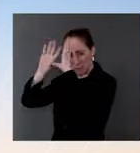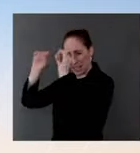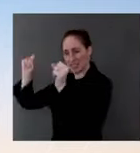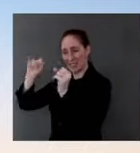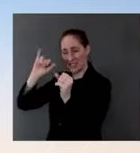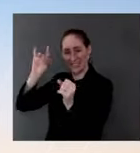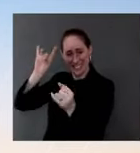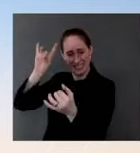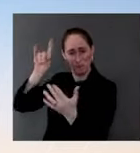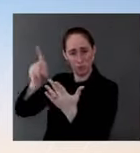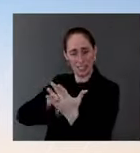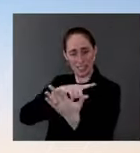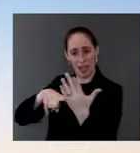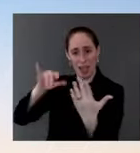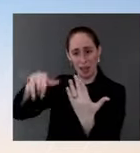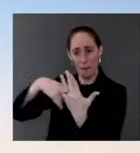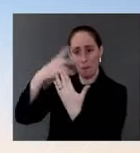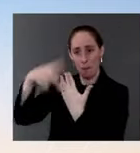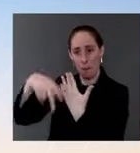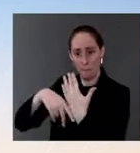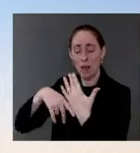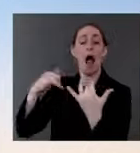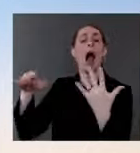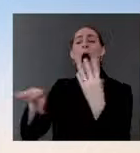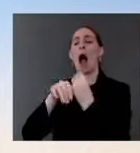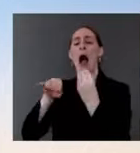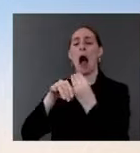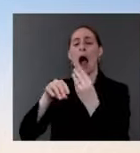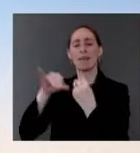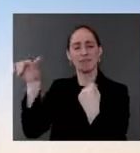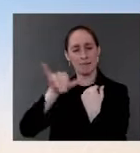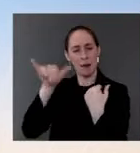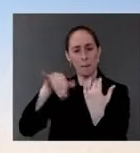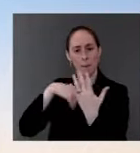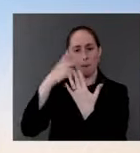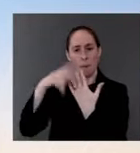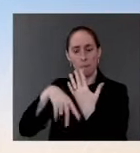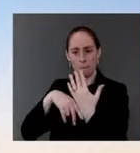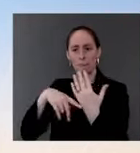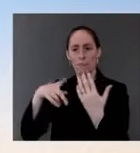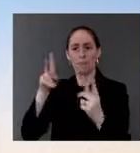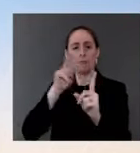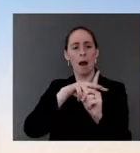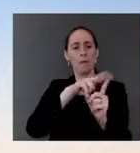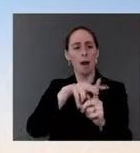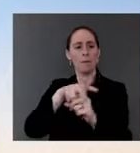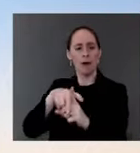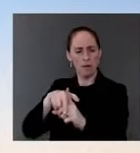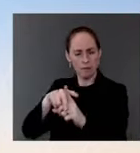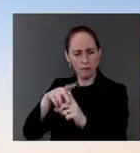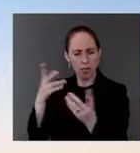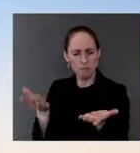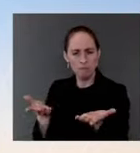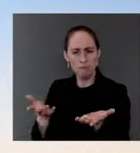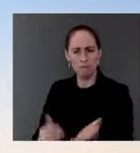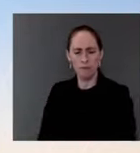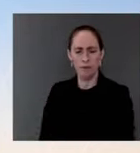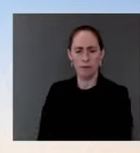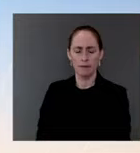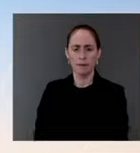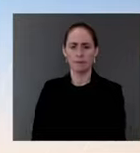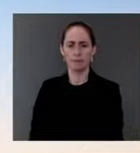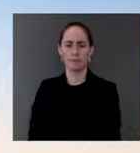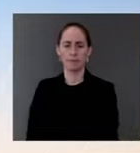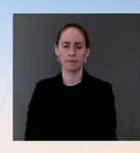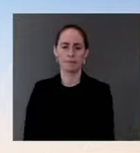not include either? Well, I would say, first of all, the Trump administration allowed this program to continue, separated families and mothers